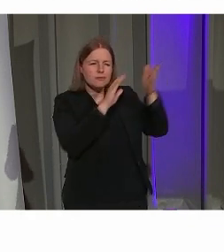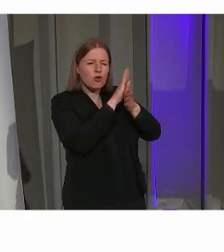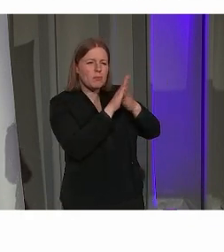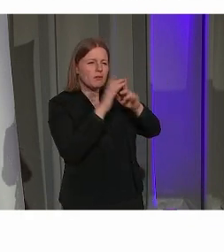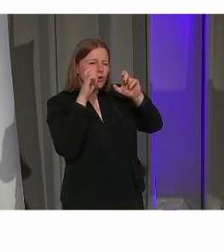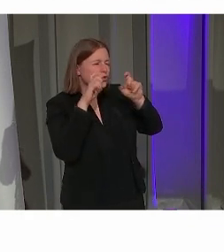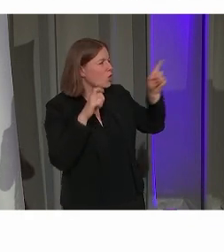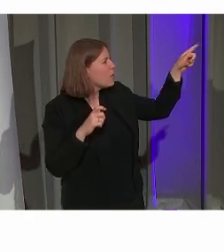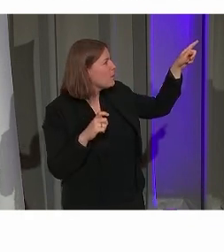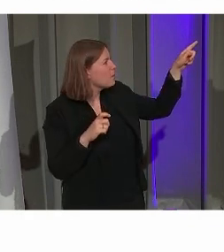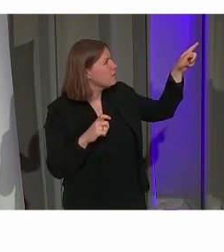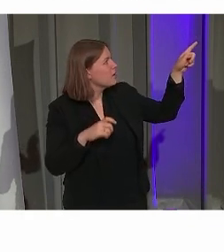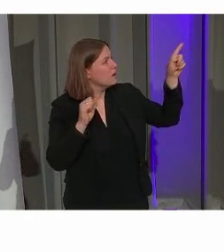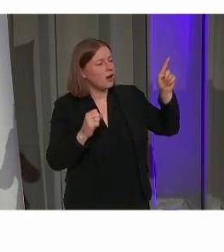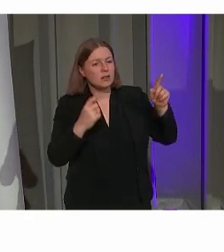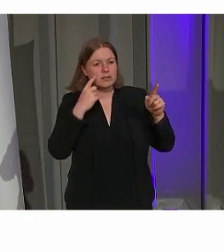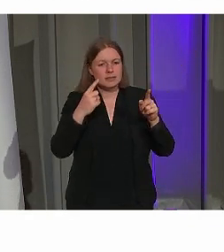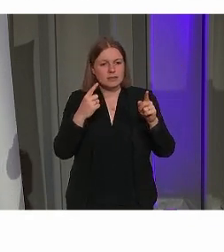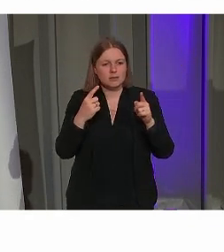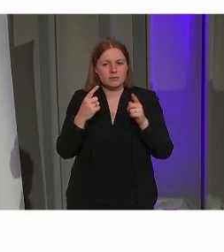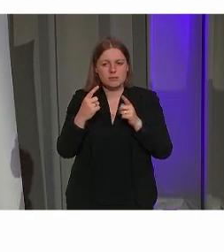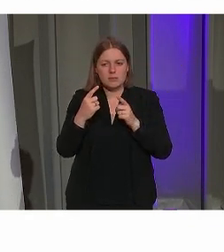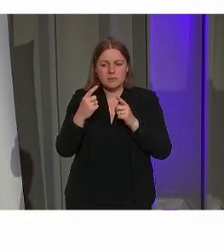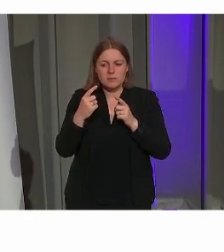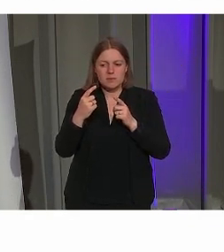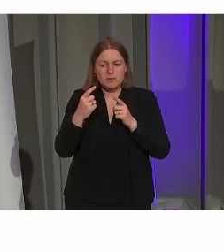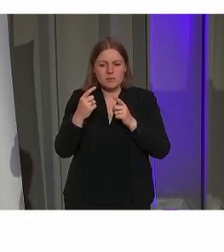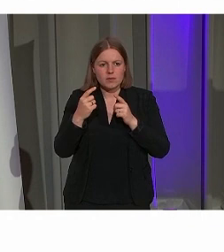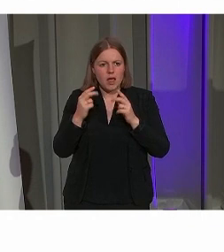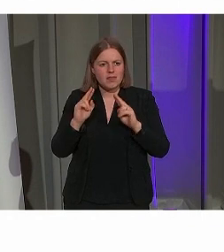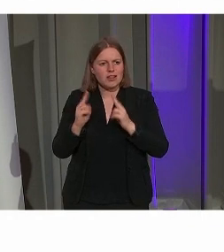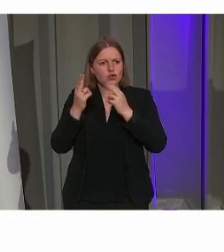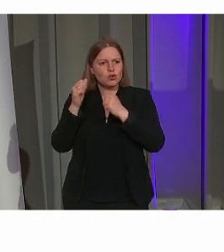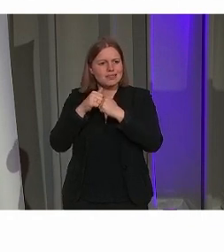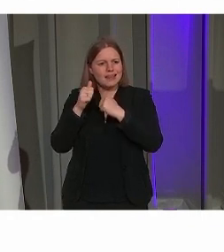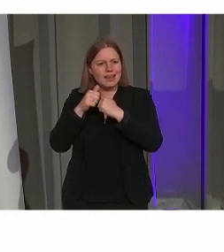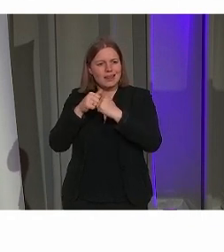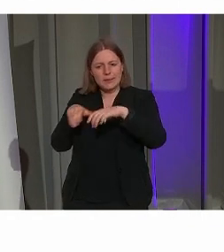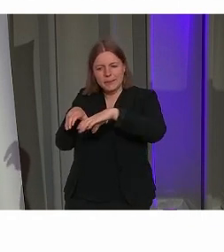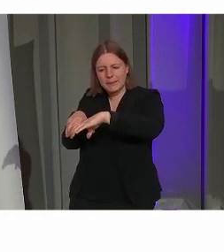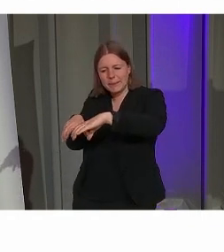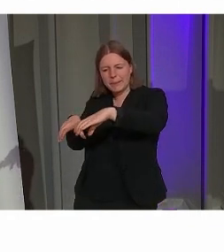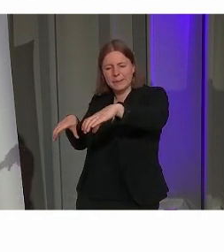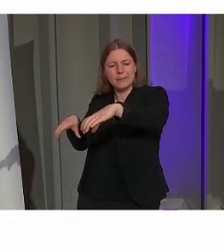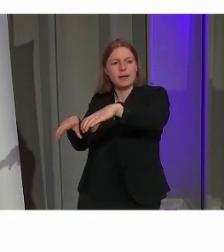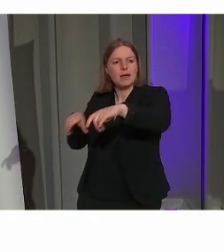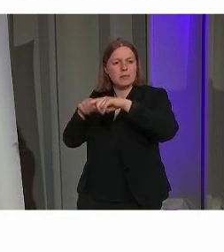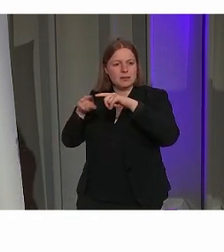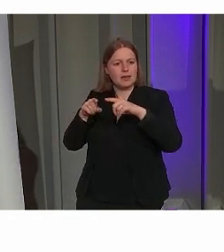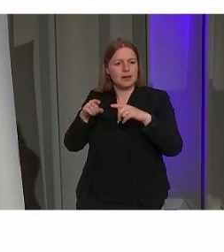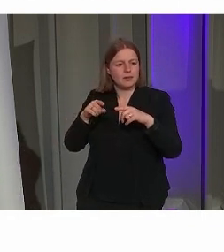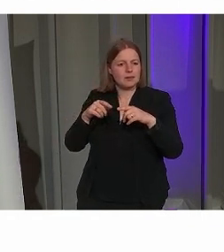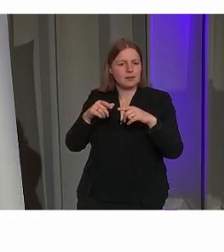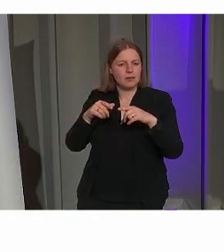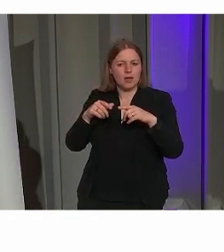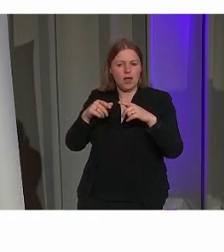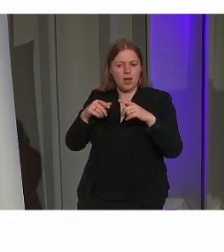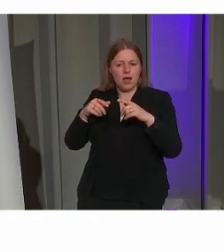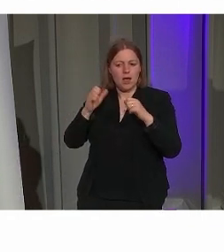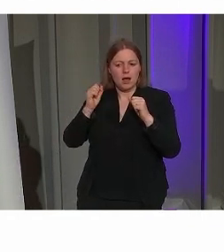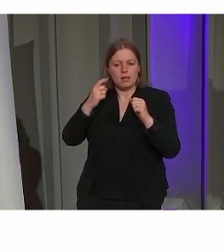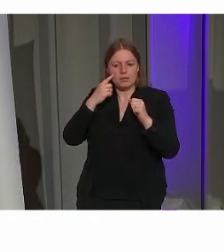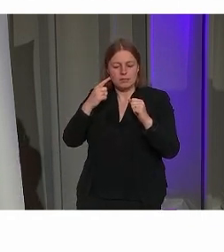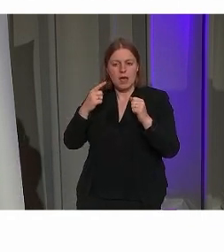stop needs to be different. You can see that the materialization has been chosen to be in